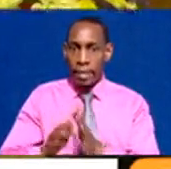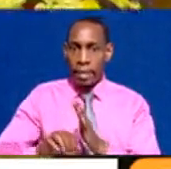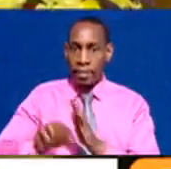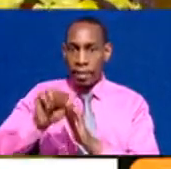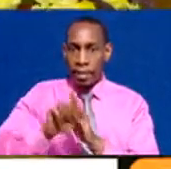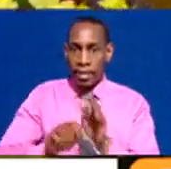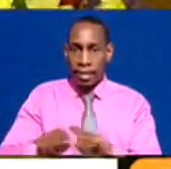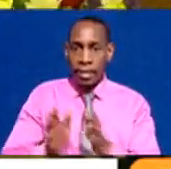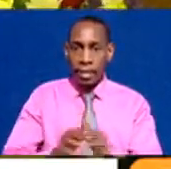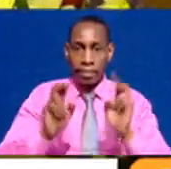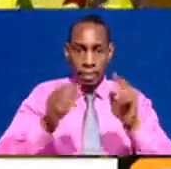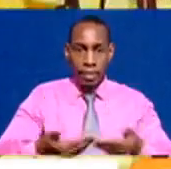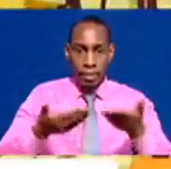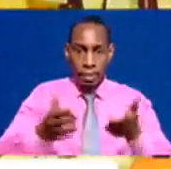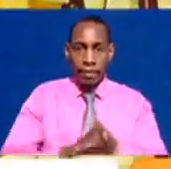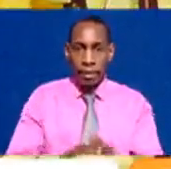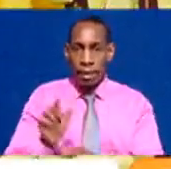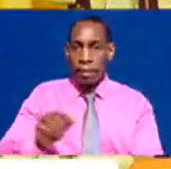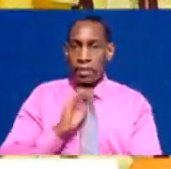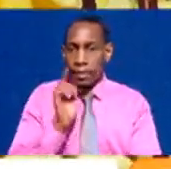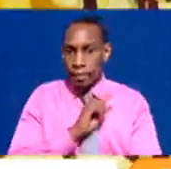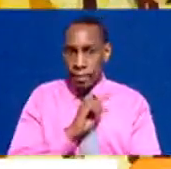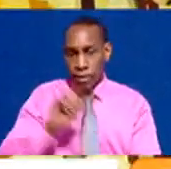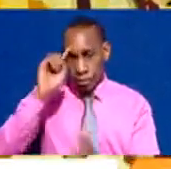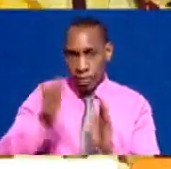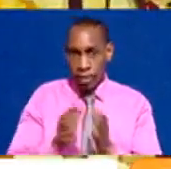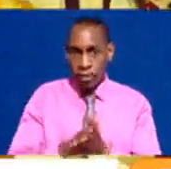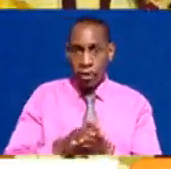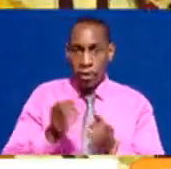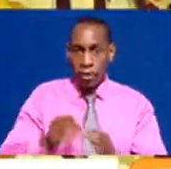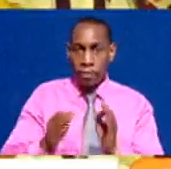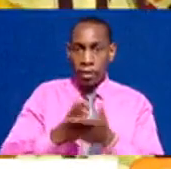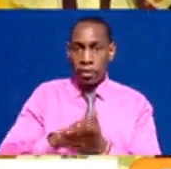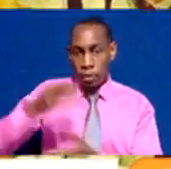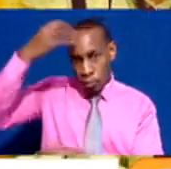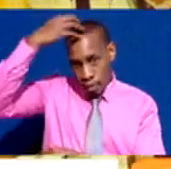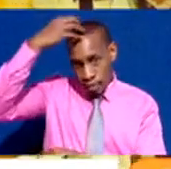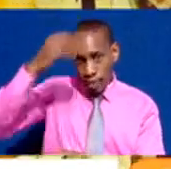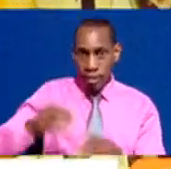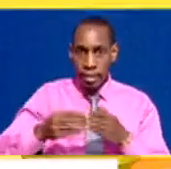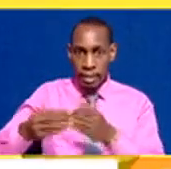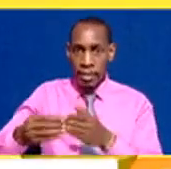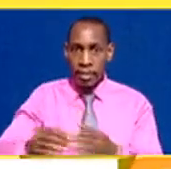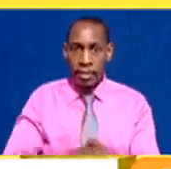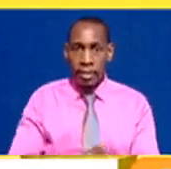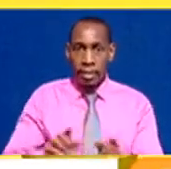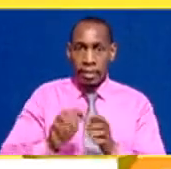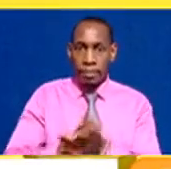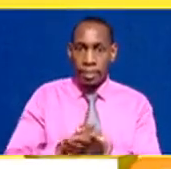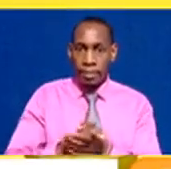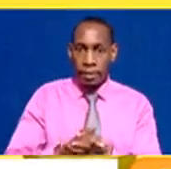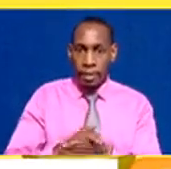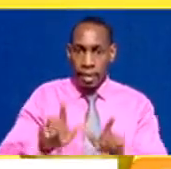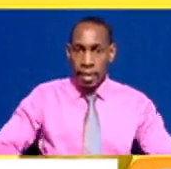Venerable is the title given to a deceased person, recognized formally by the Pope as having lived a heroically virtuous life